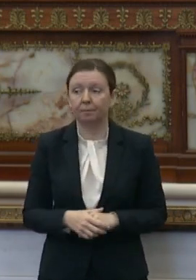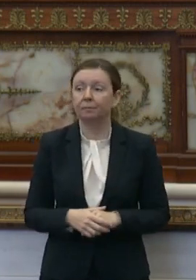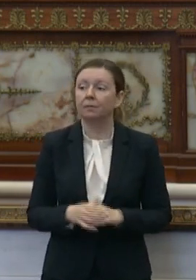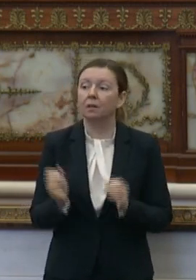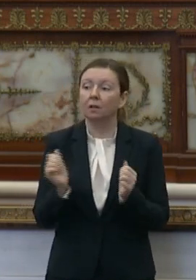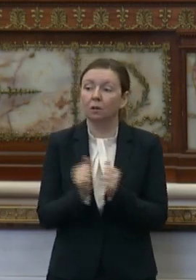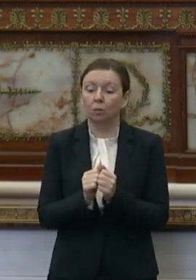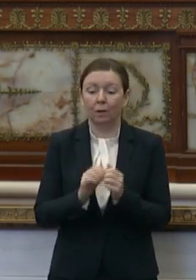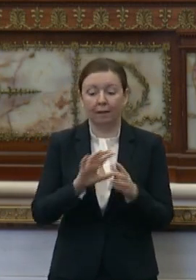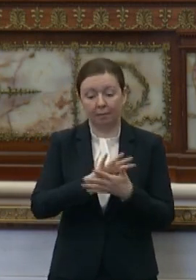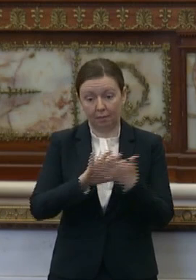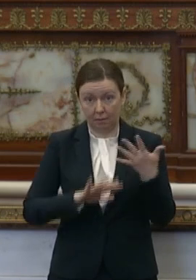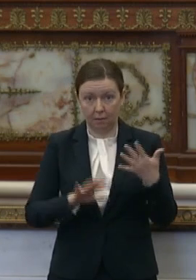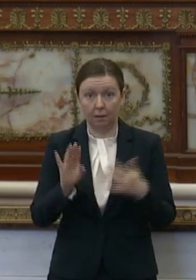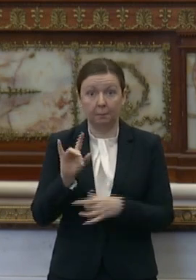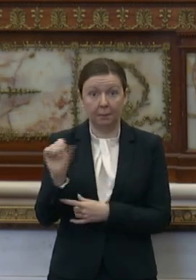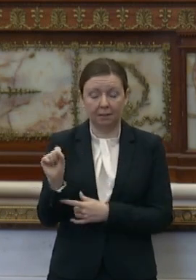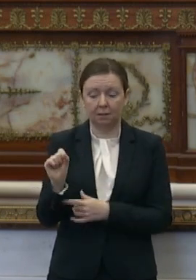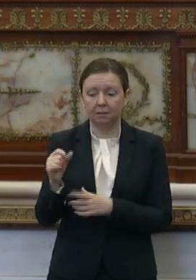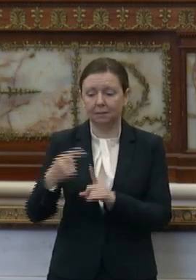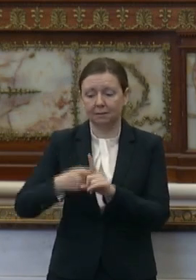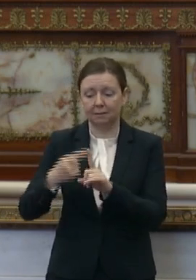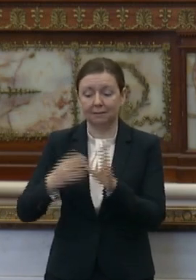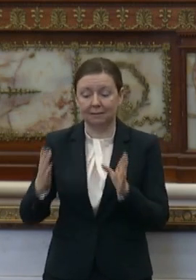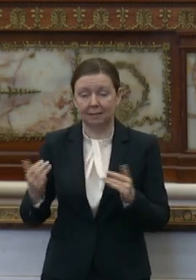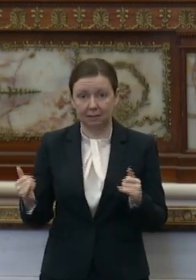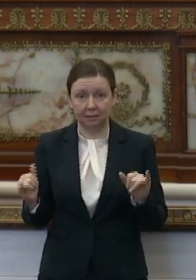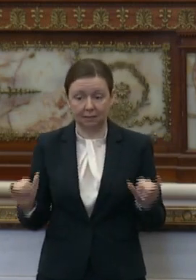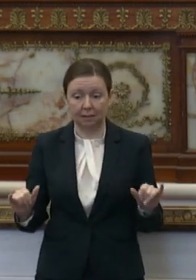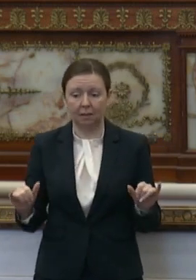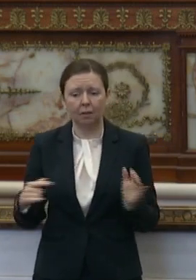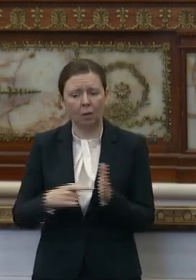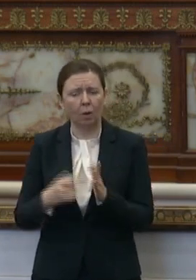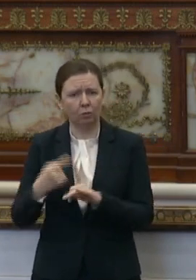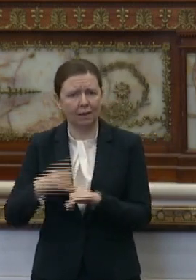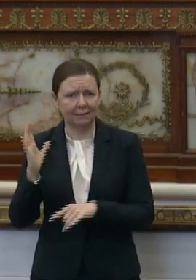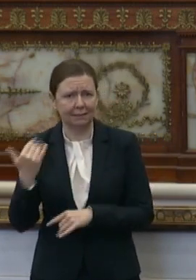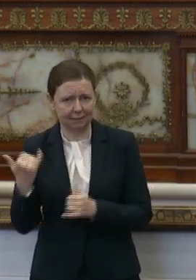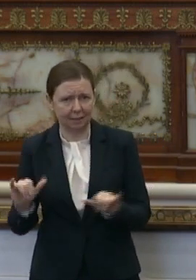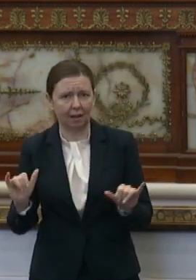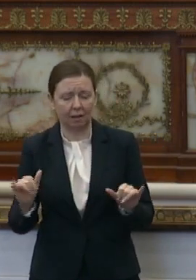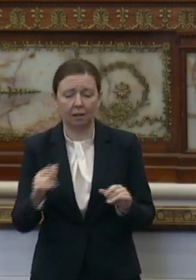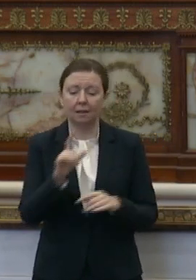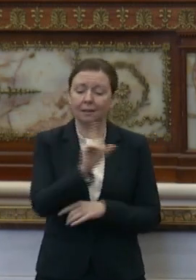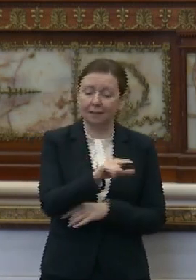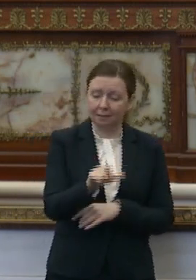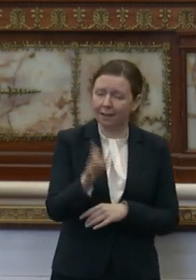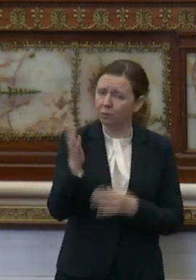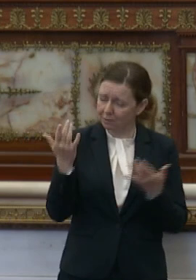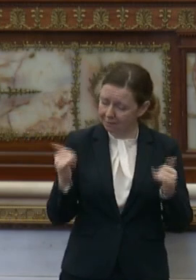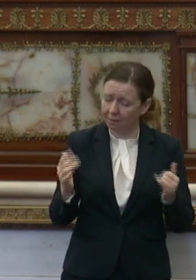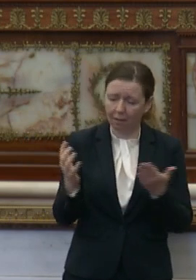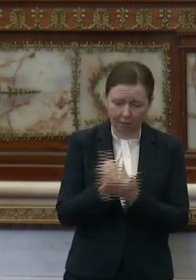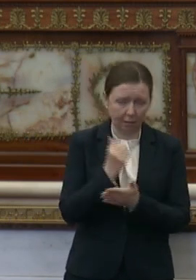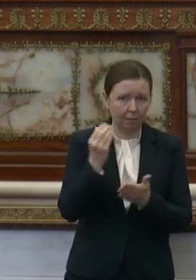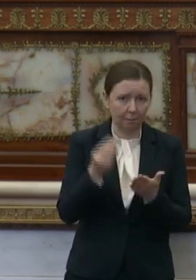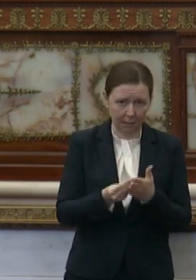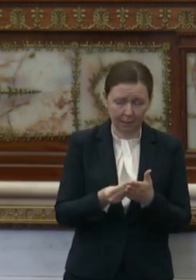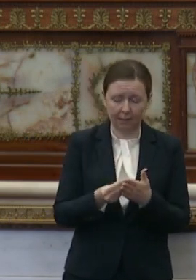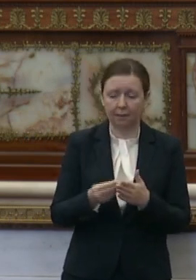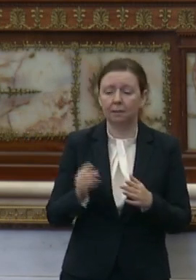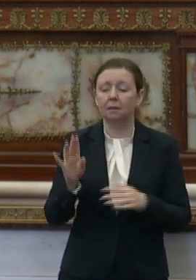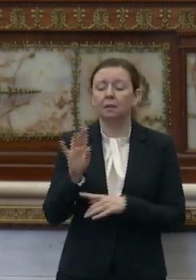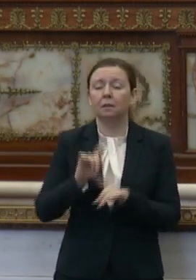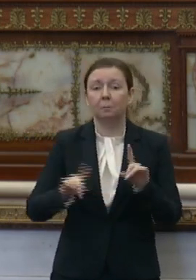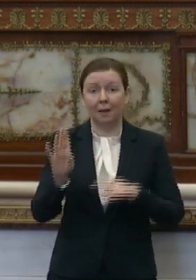With this package of bills, tenants will still owe rent. Landlords will still be entitled to rent. What these